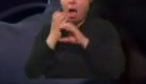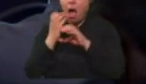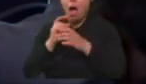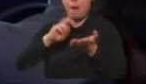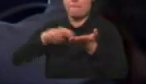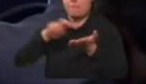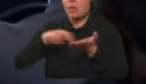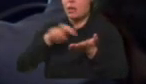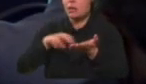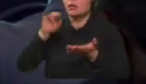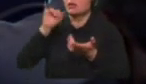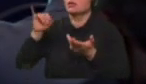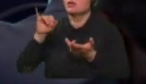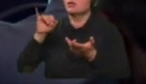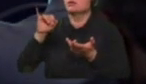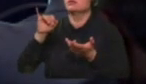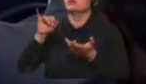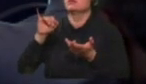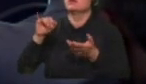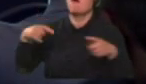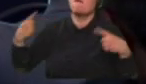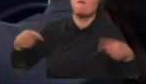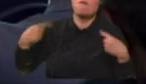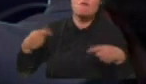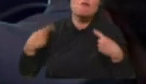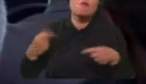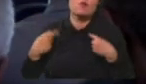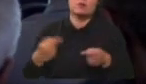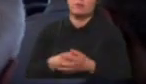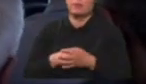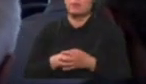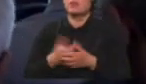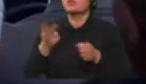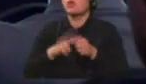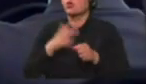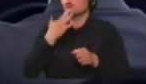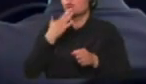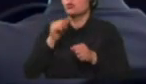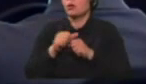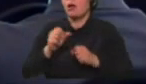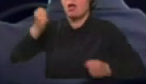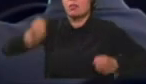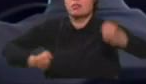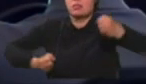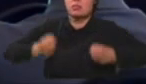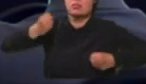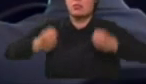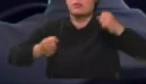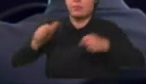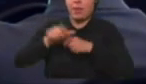The wheelchair, that's right. Some people count the Nordic walking, but that's a pedestrian. Okay, next mode, please. Next slide.